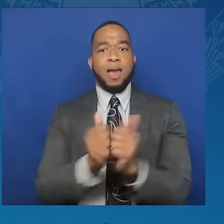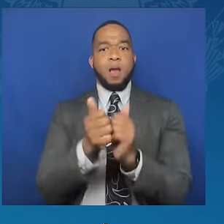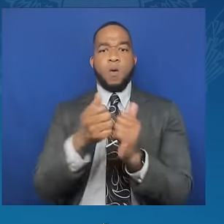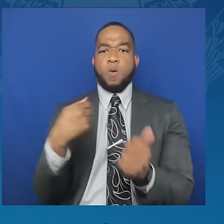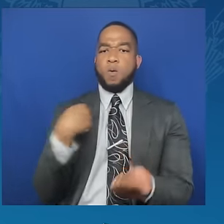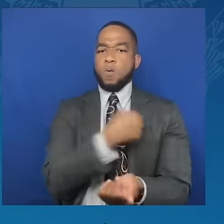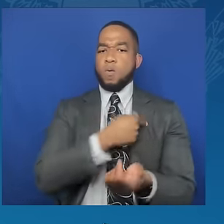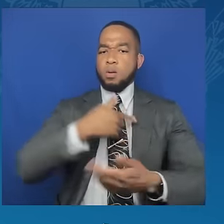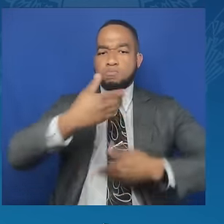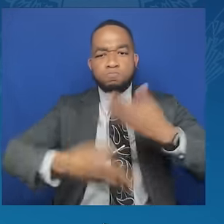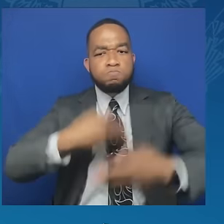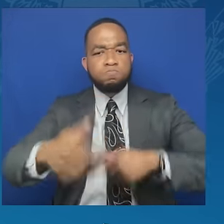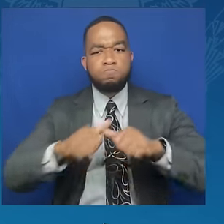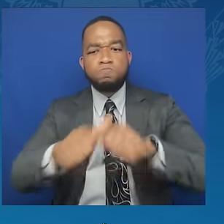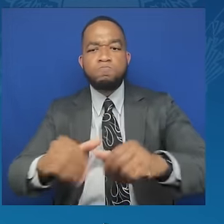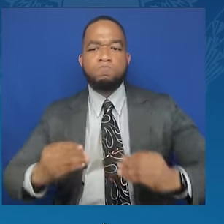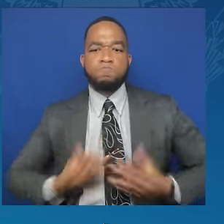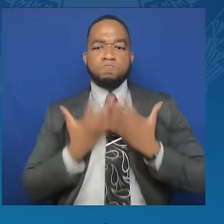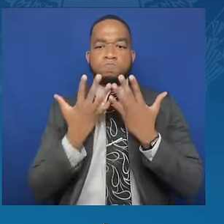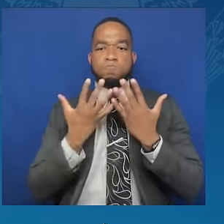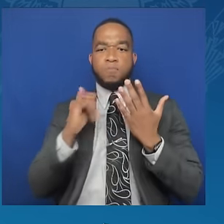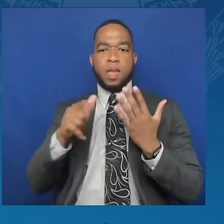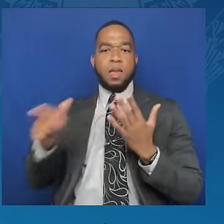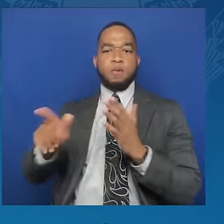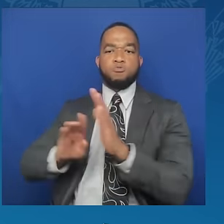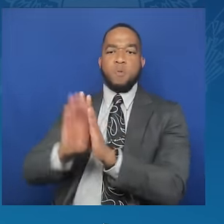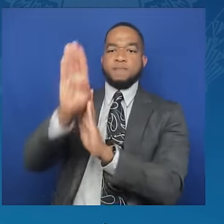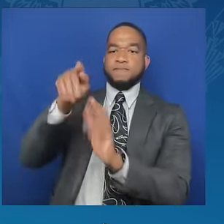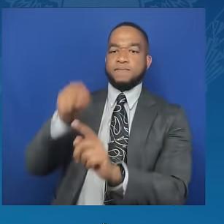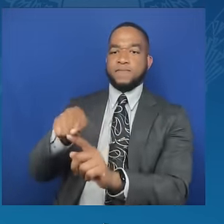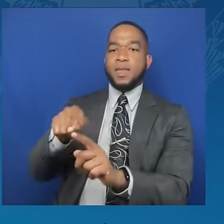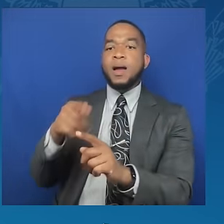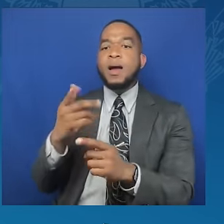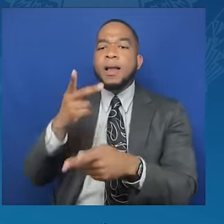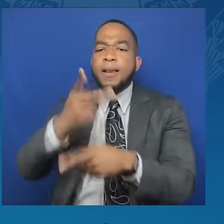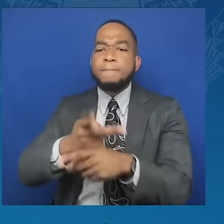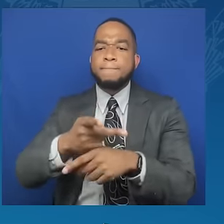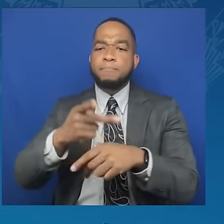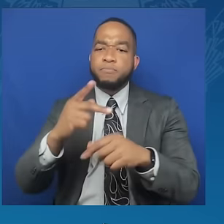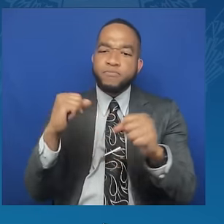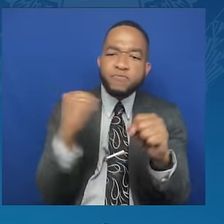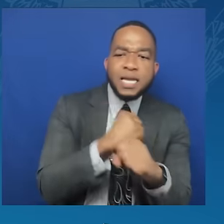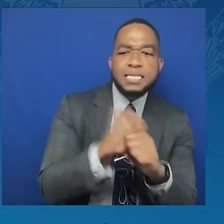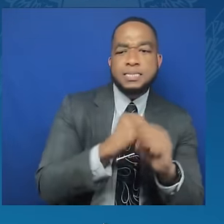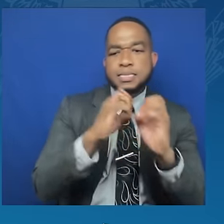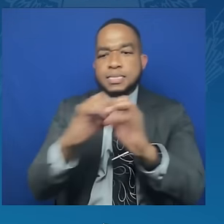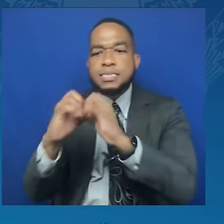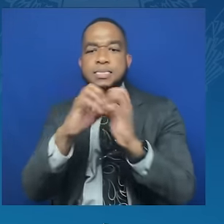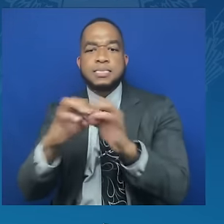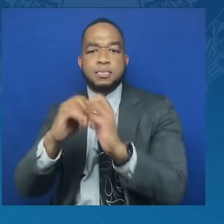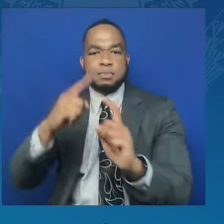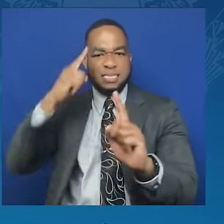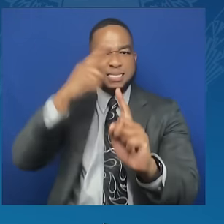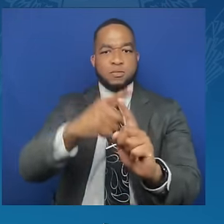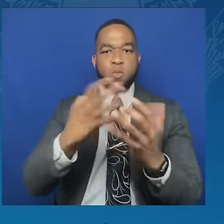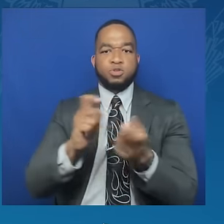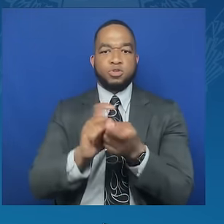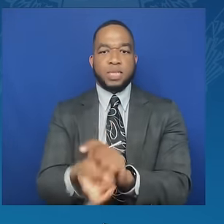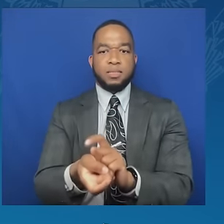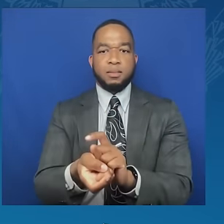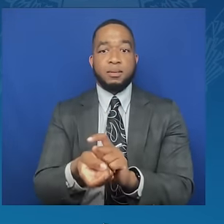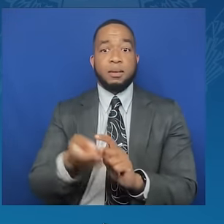years old, the one who I'm reminded of every day when I see my bracelet that reminds me to get into good